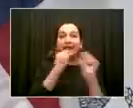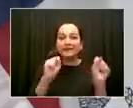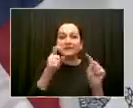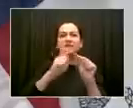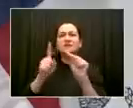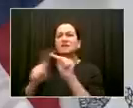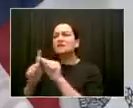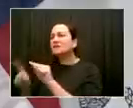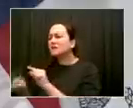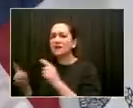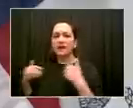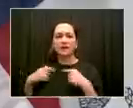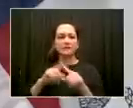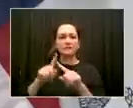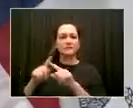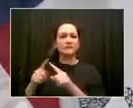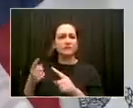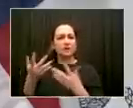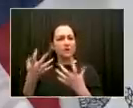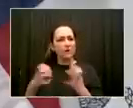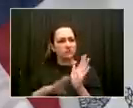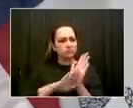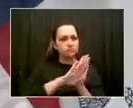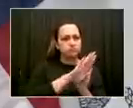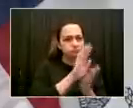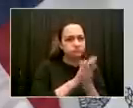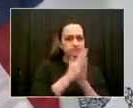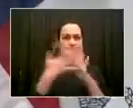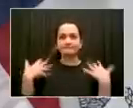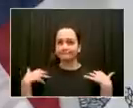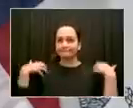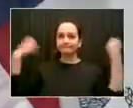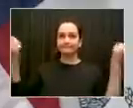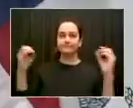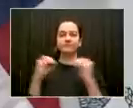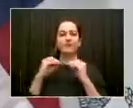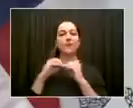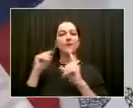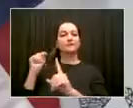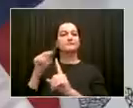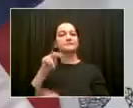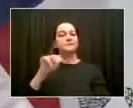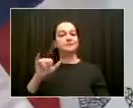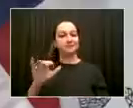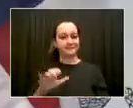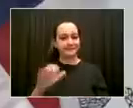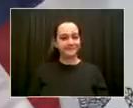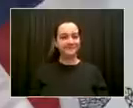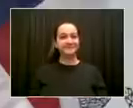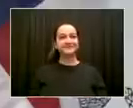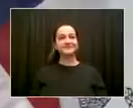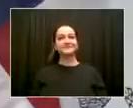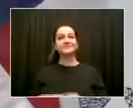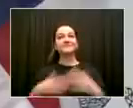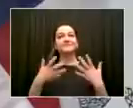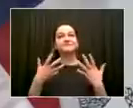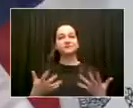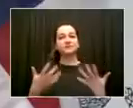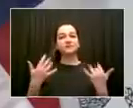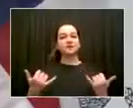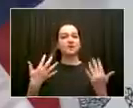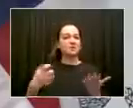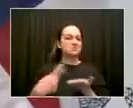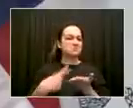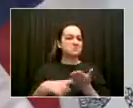Let's talk about the role it will play in our comeback. And public safety will be one of the foundations of our comeback. For 6 years, we